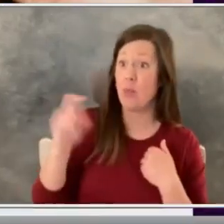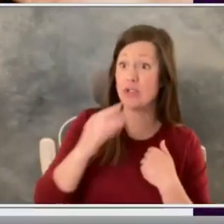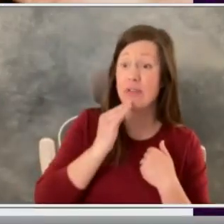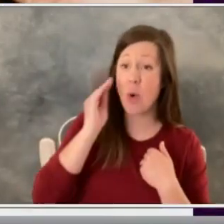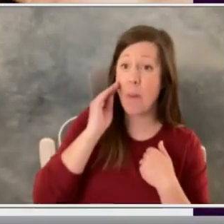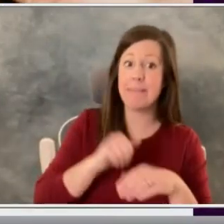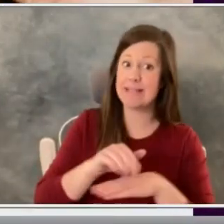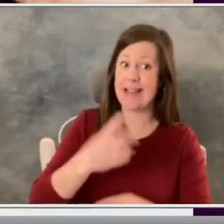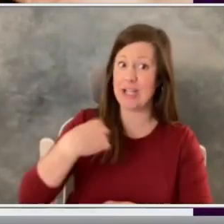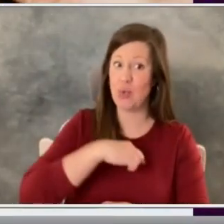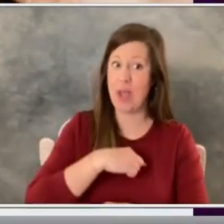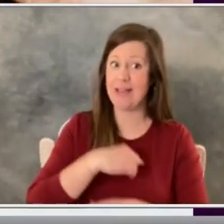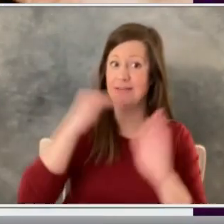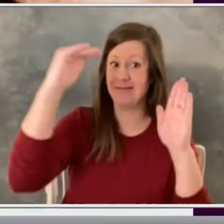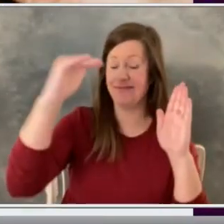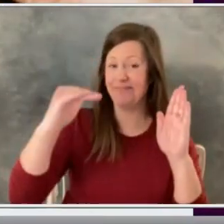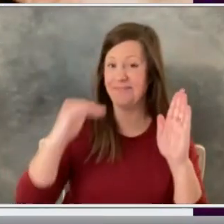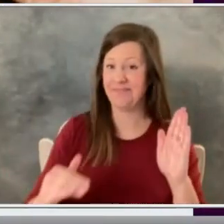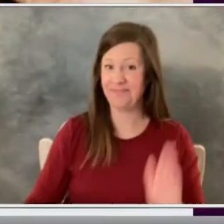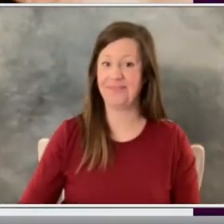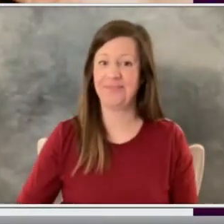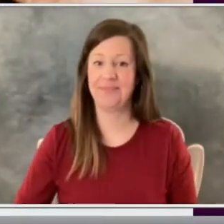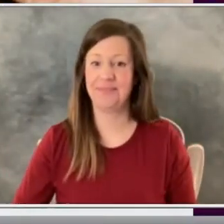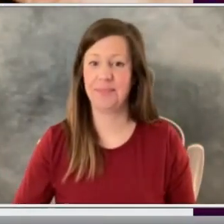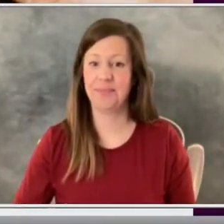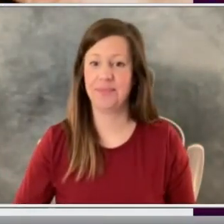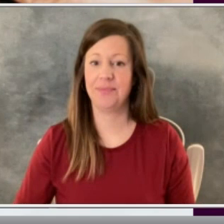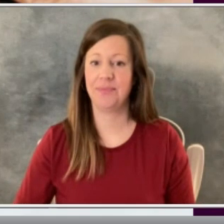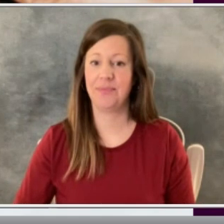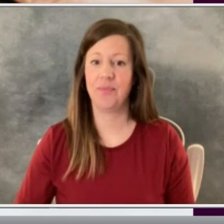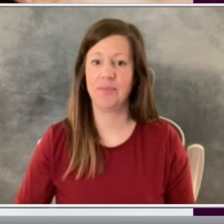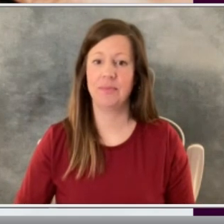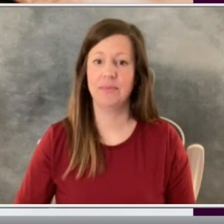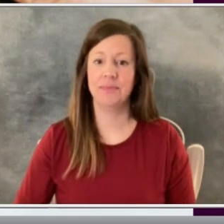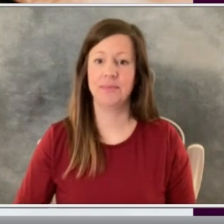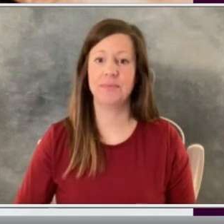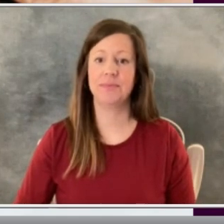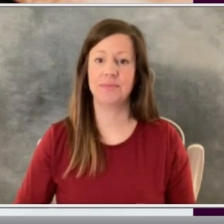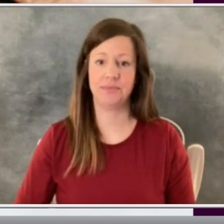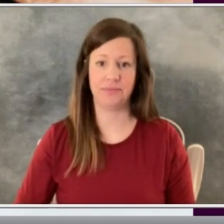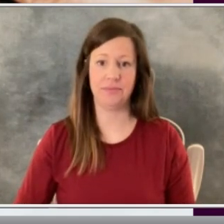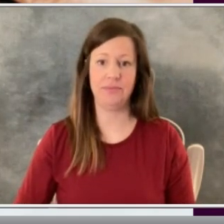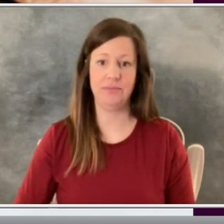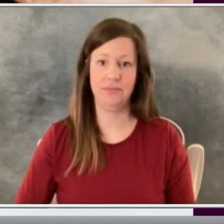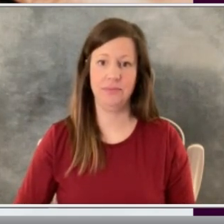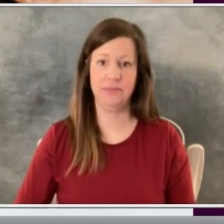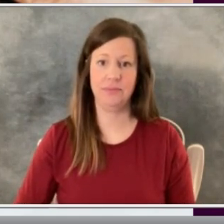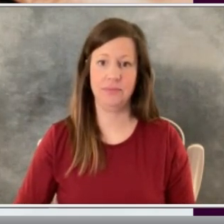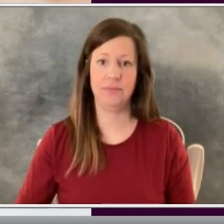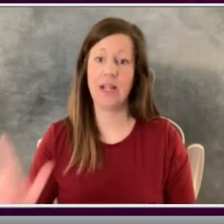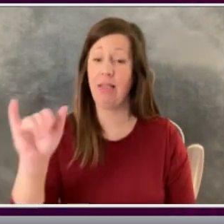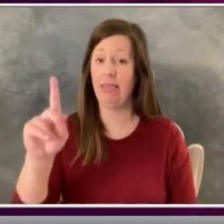it to us on YouTube, Facebook, or the All Things Heart email. You will find the links on how to connect with us in real time right there on your screen.